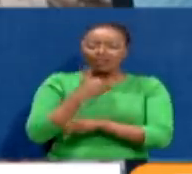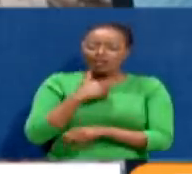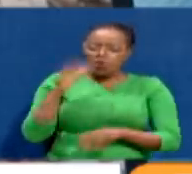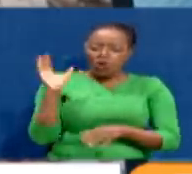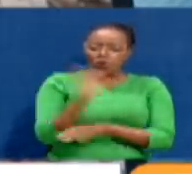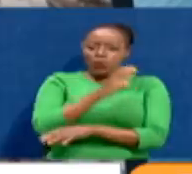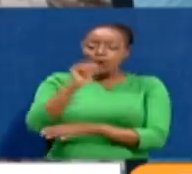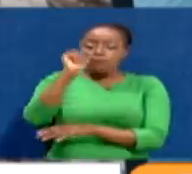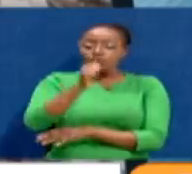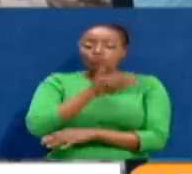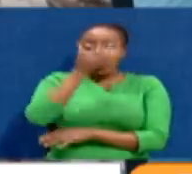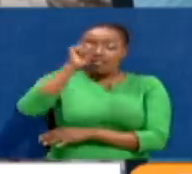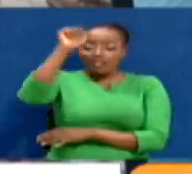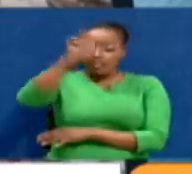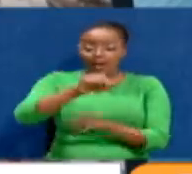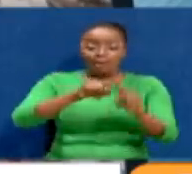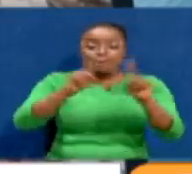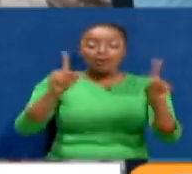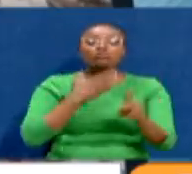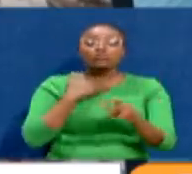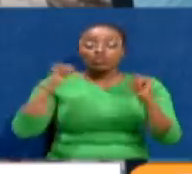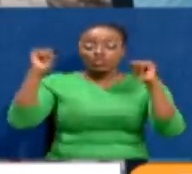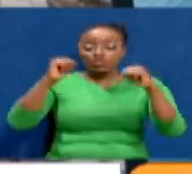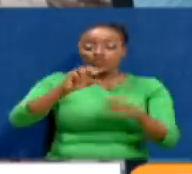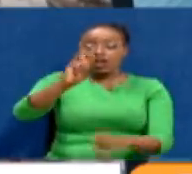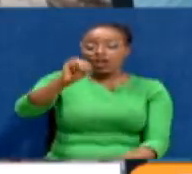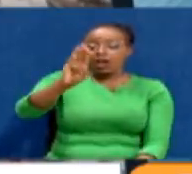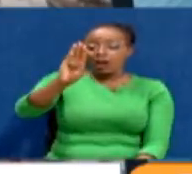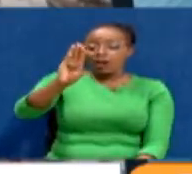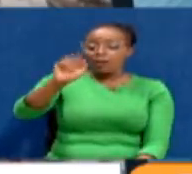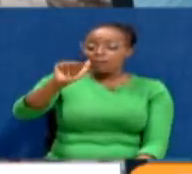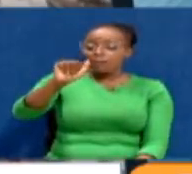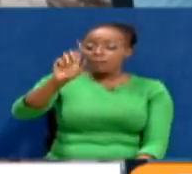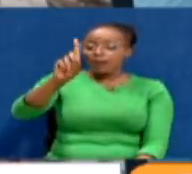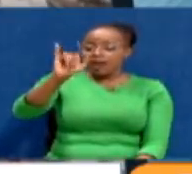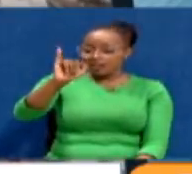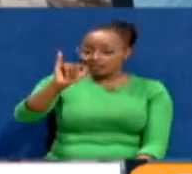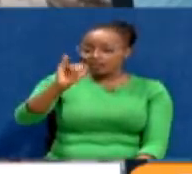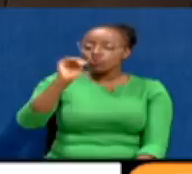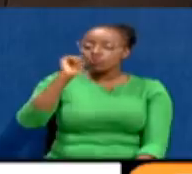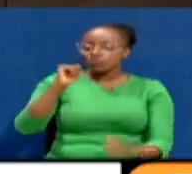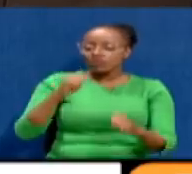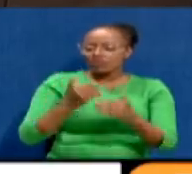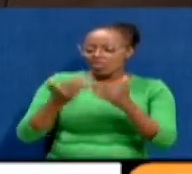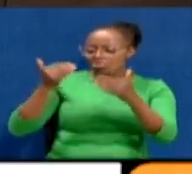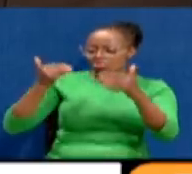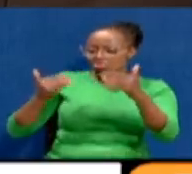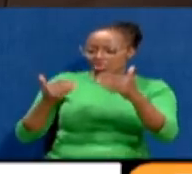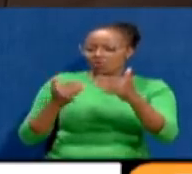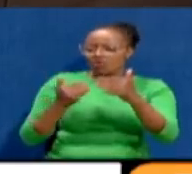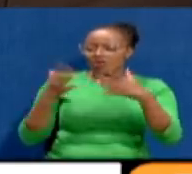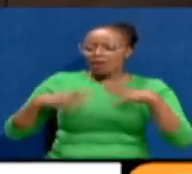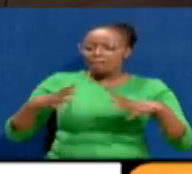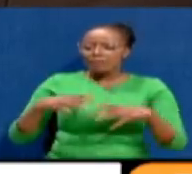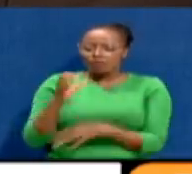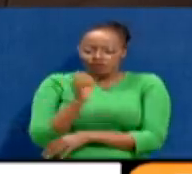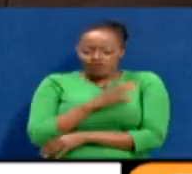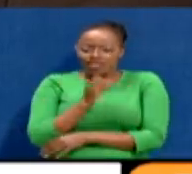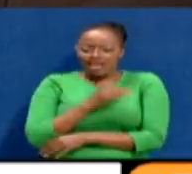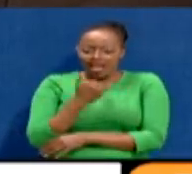maybe I would have a response. But I want to agree Some with would John ask, Mbadi. what's the difference? Some weeks back, people were